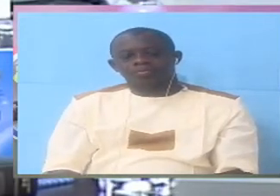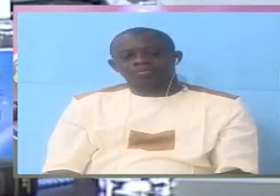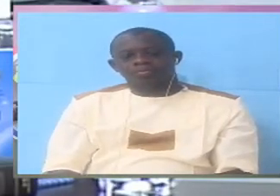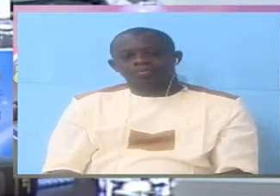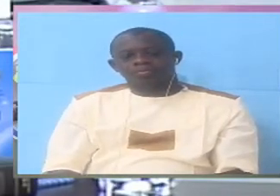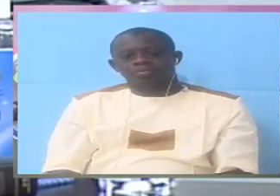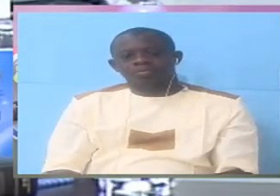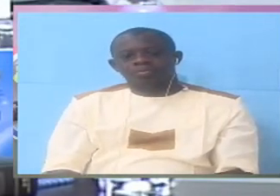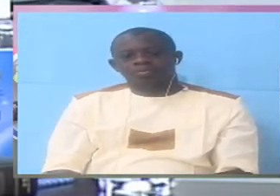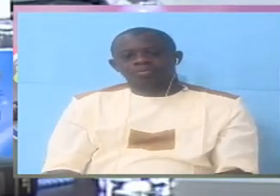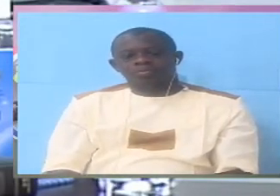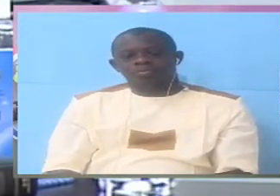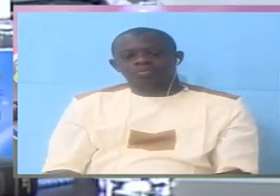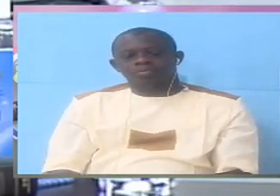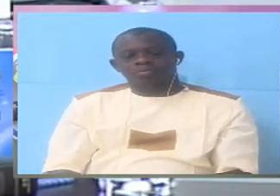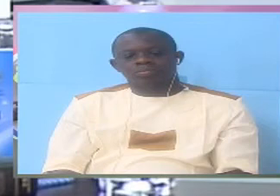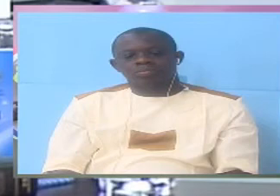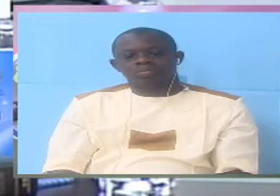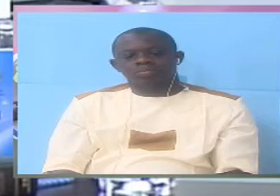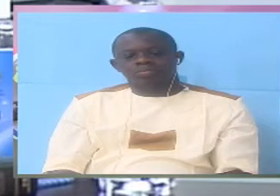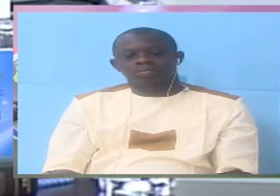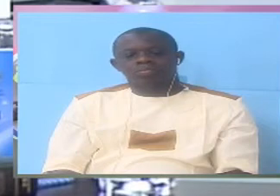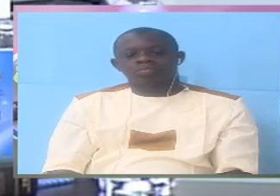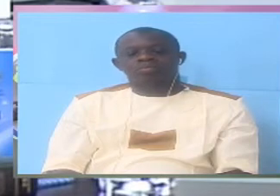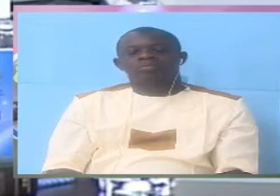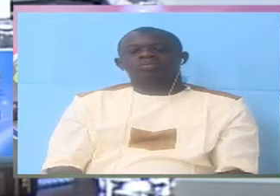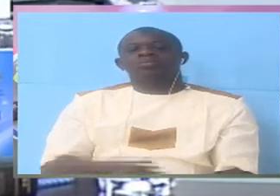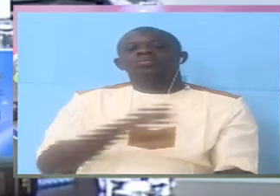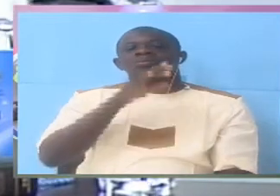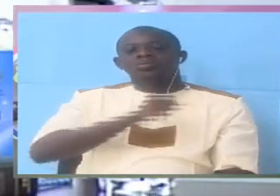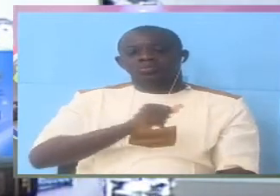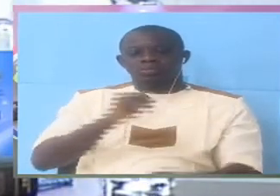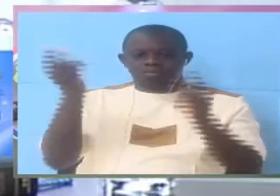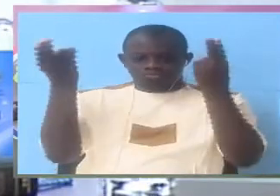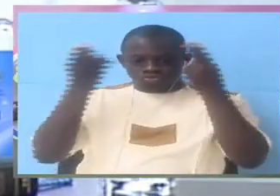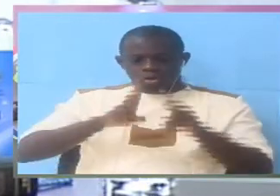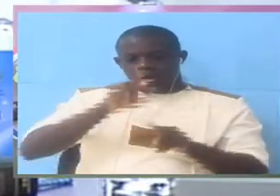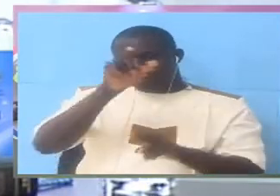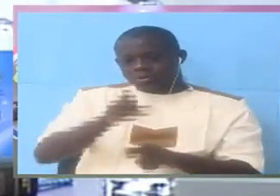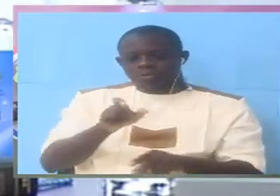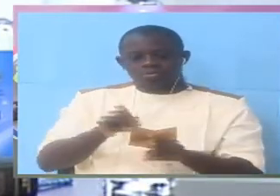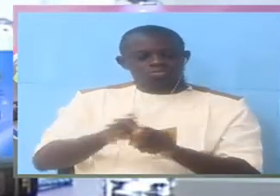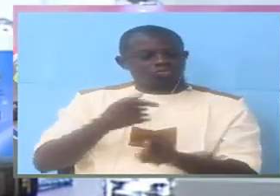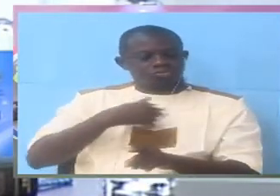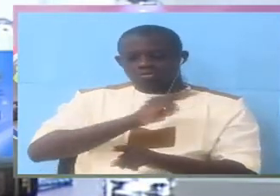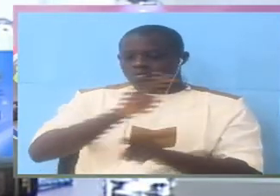Mr. Counsel, but I told you I cannot say anything about it because I was present.